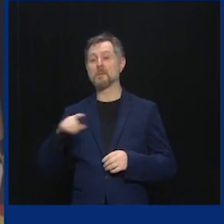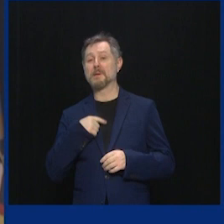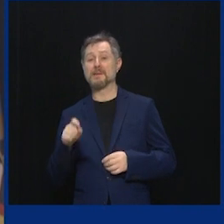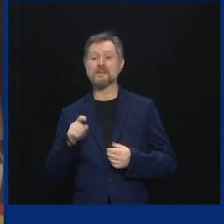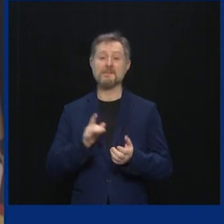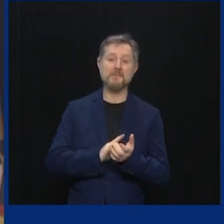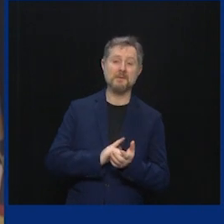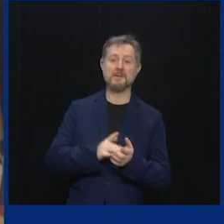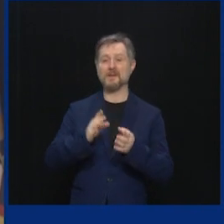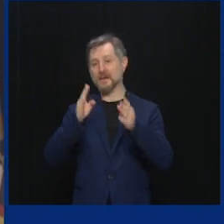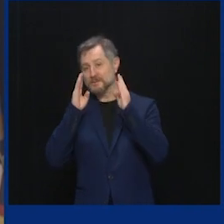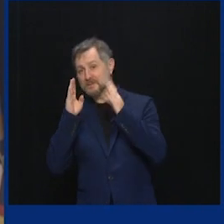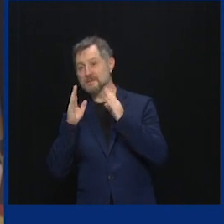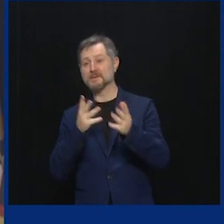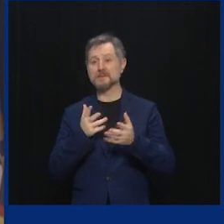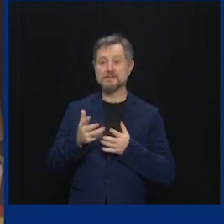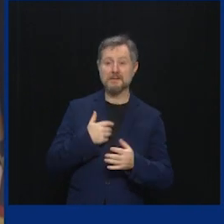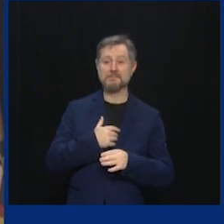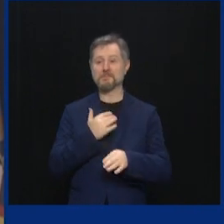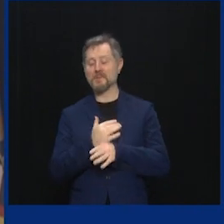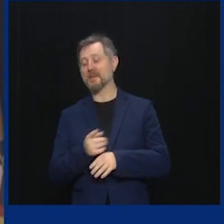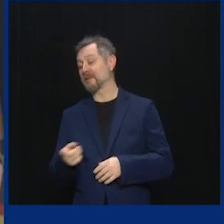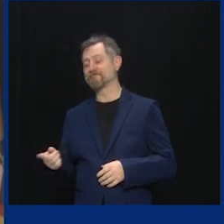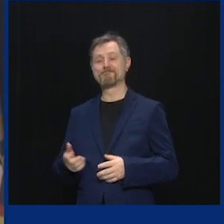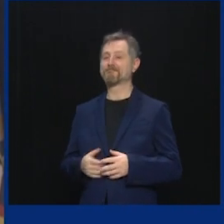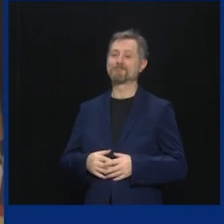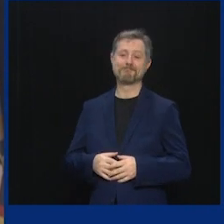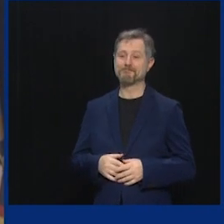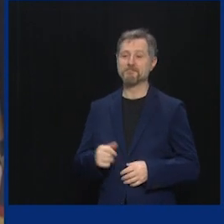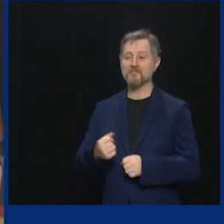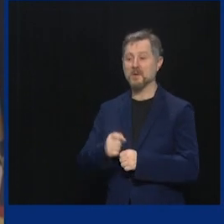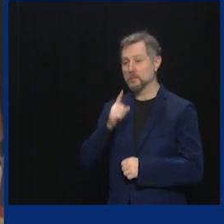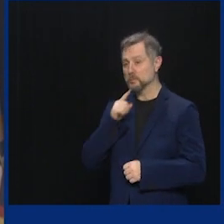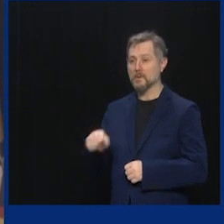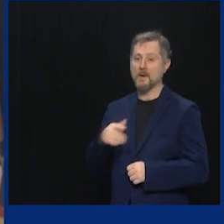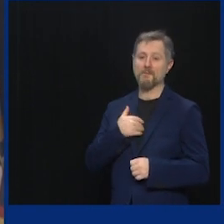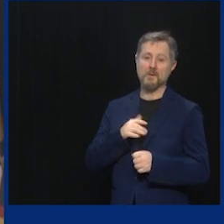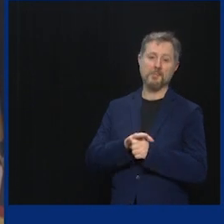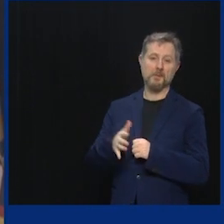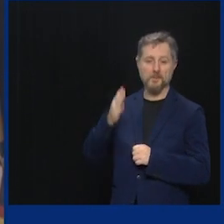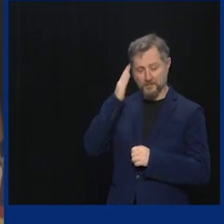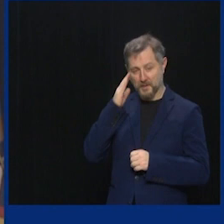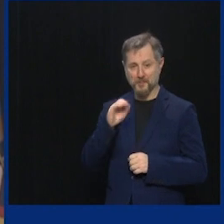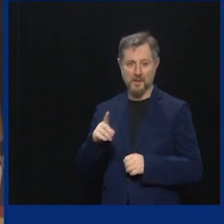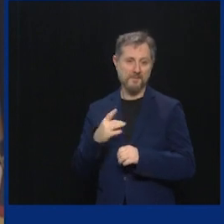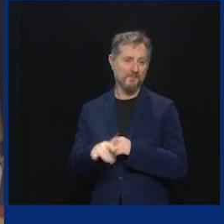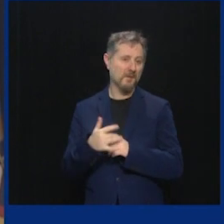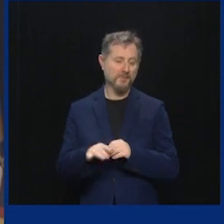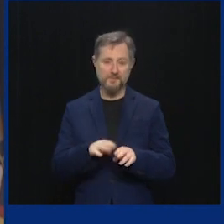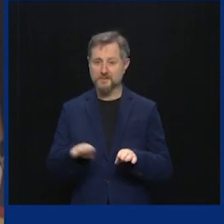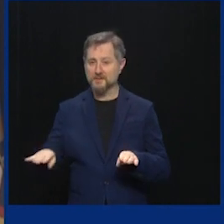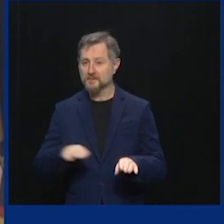attention should not be denied that because the beds are filled up with COVID patients, especially in the ICU.